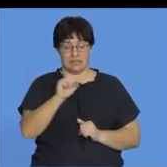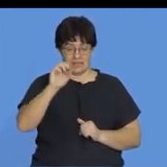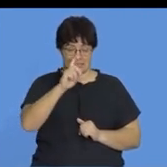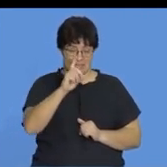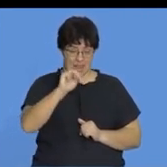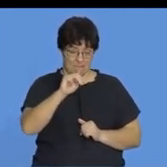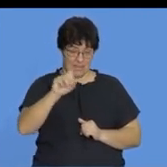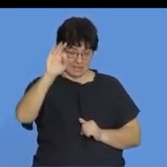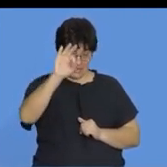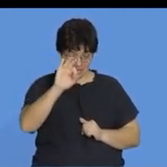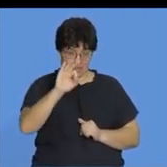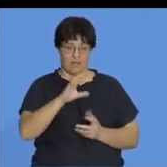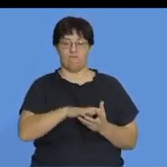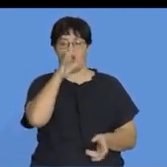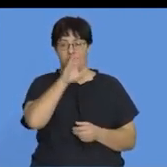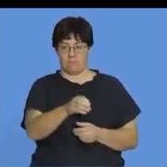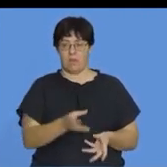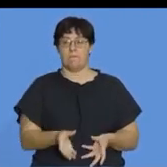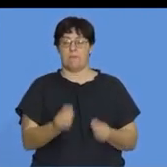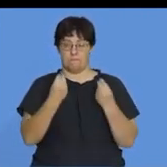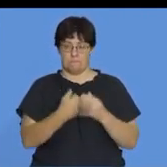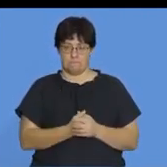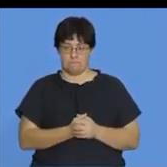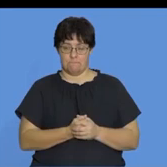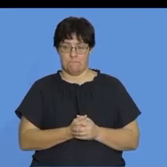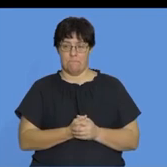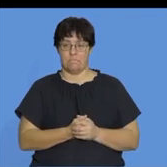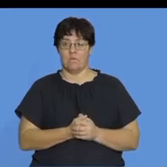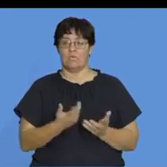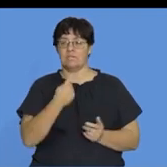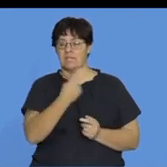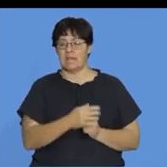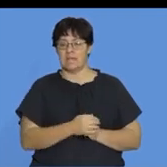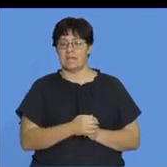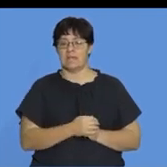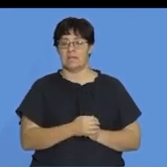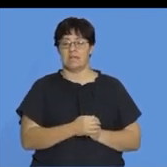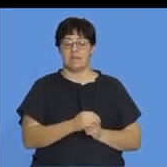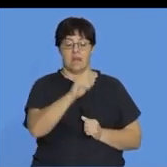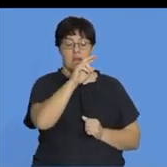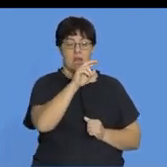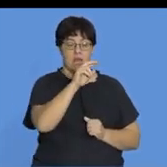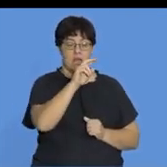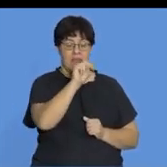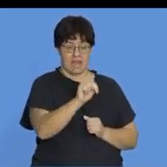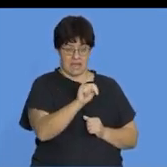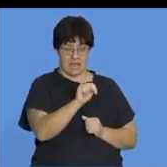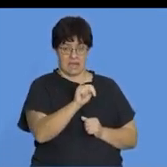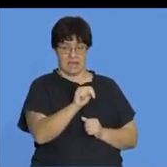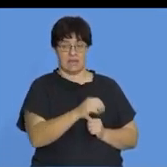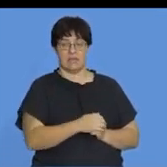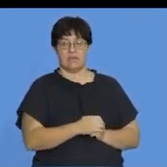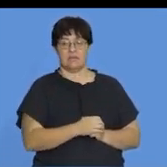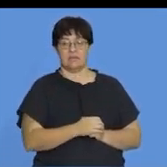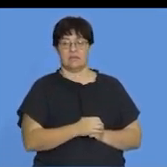the volume of the carbon dioxide gas that was collected. So in other words, we'll say moles of carbon,